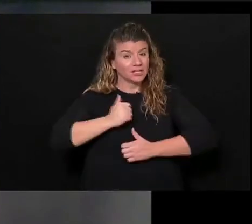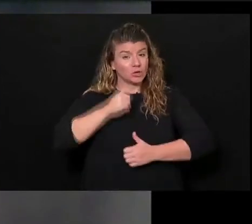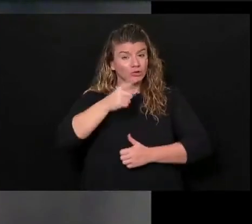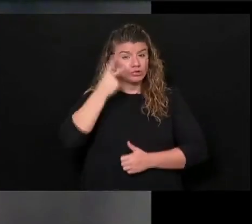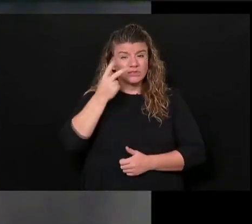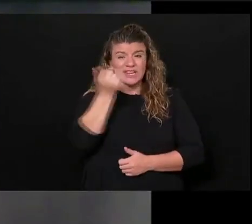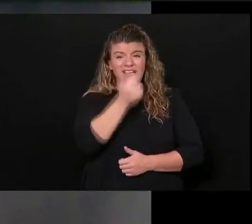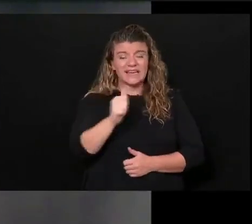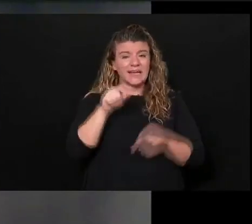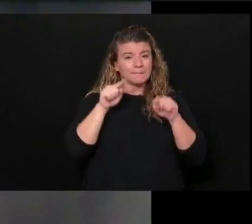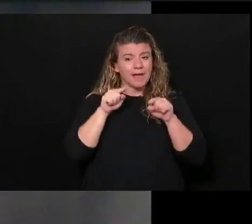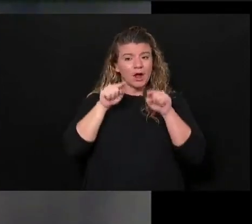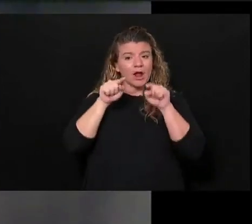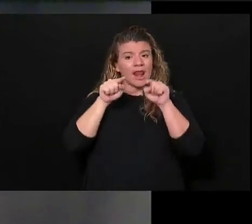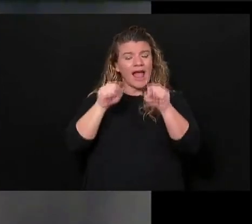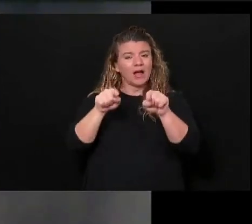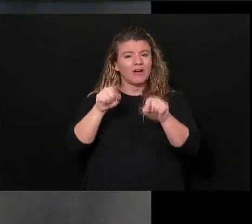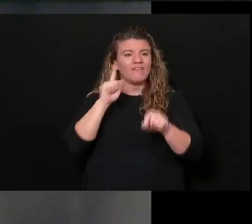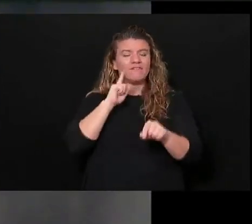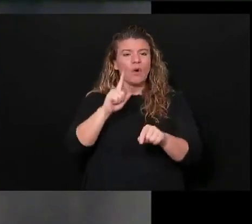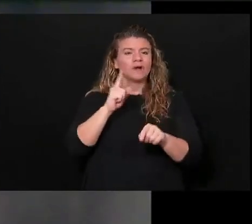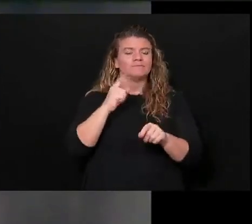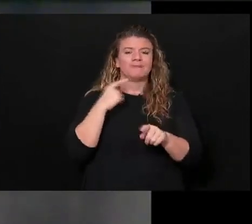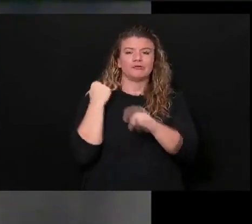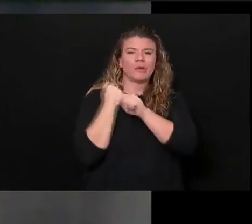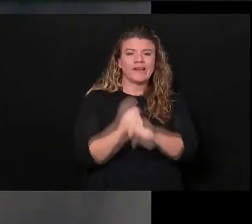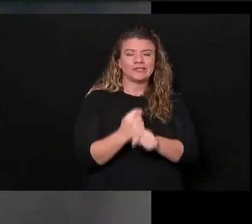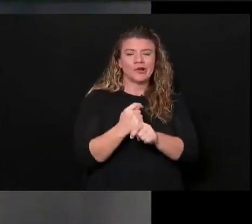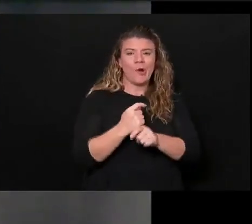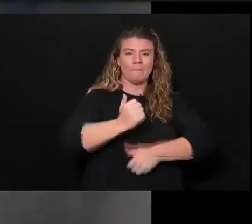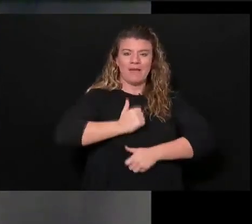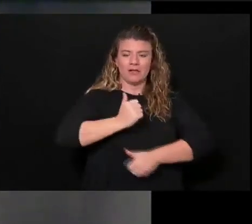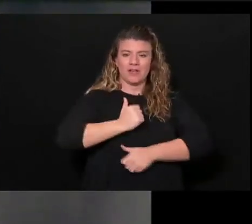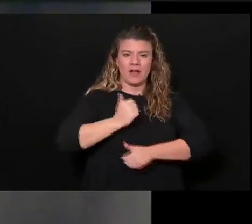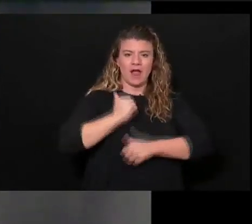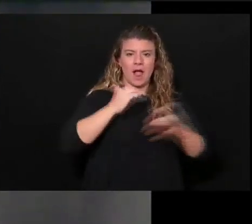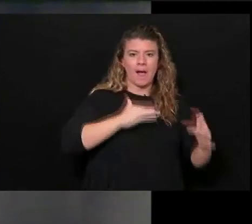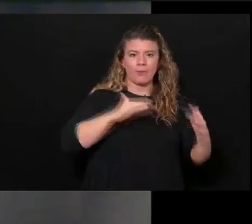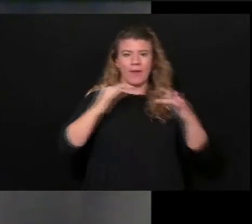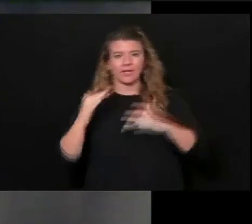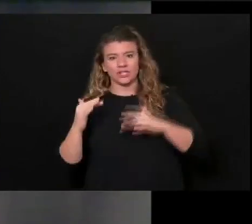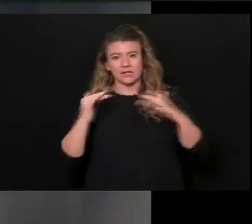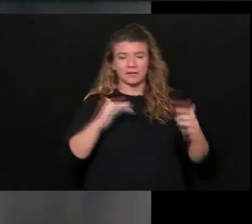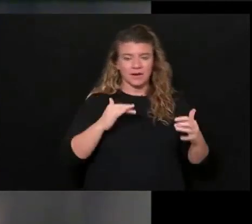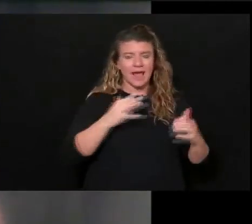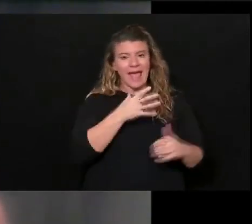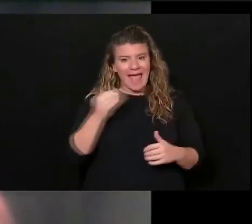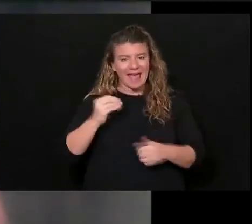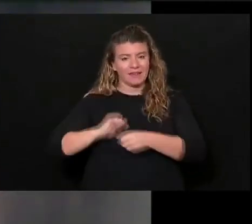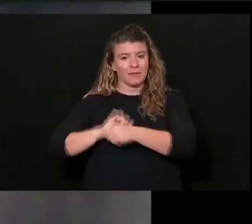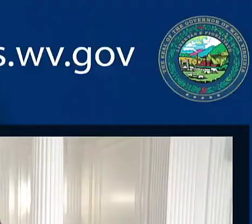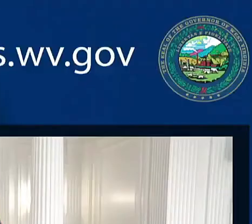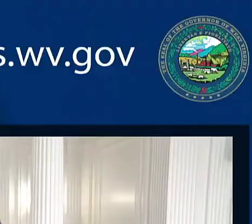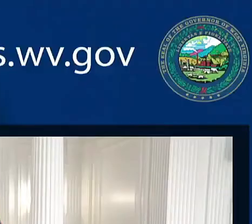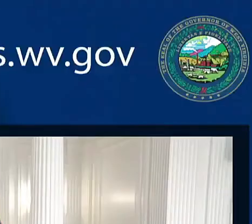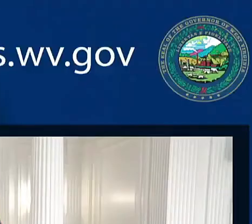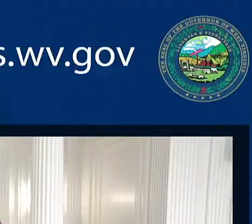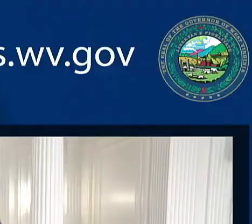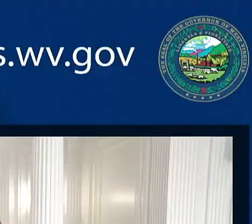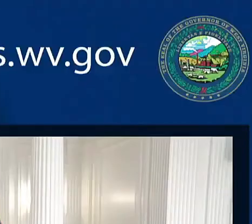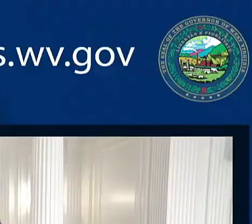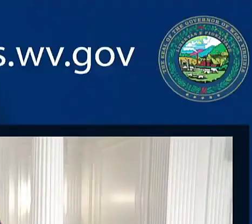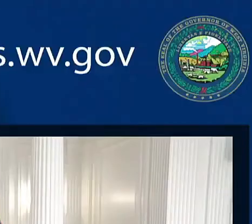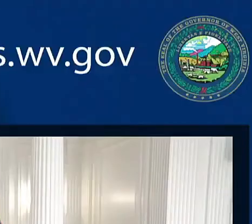between a traditional military operation and the battle against COVID-19? We see all